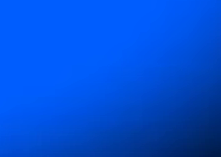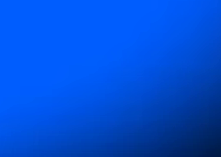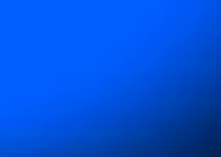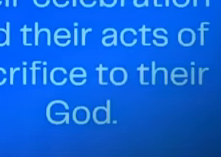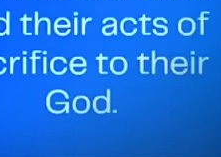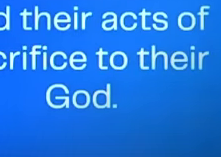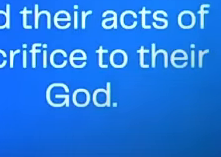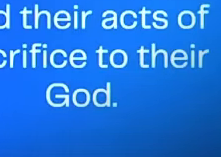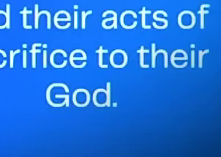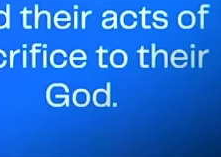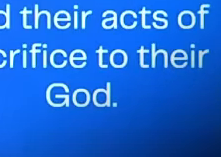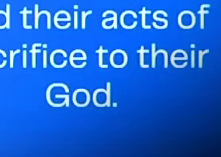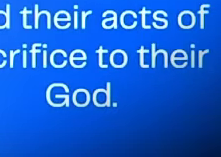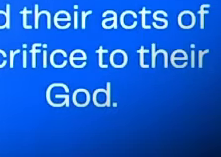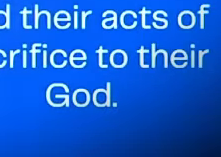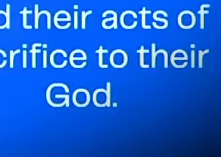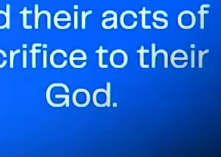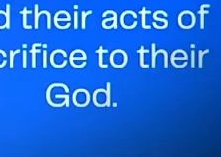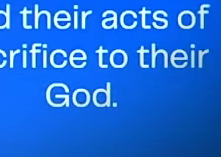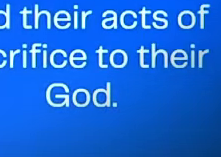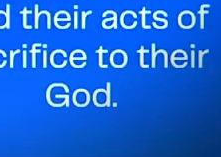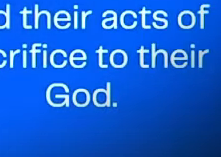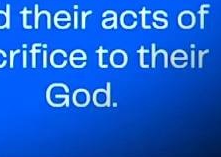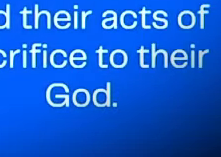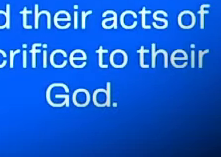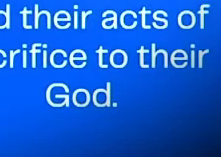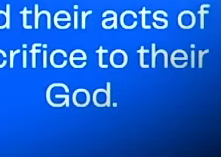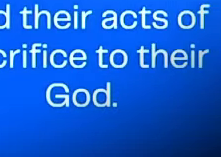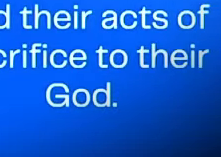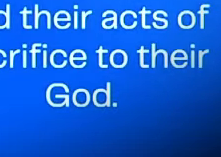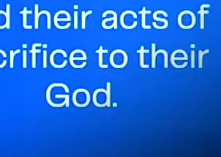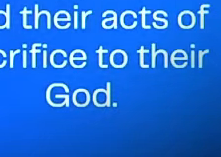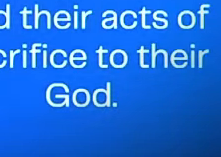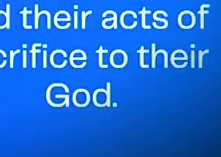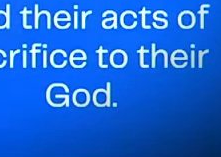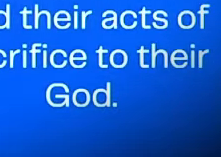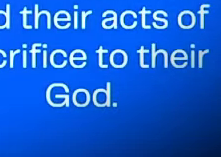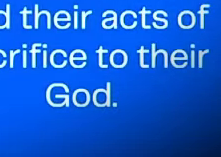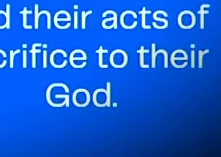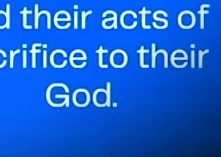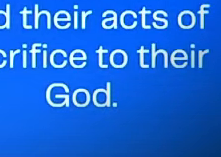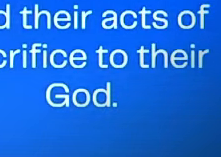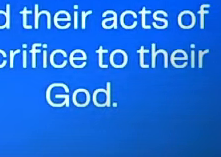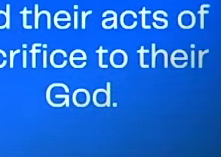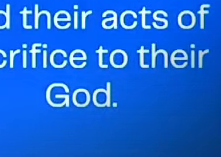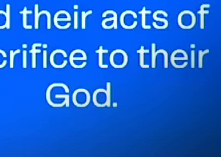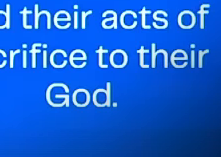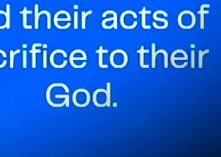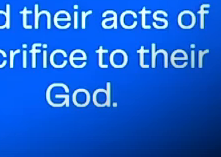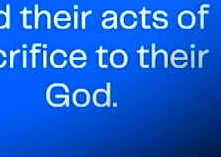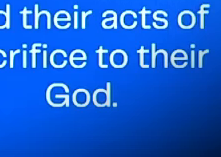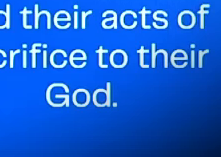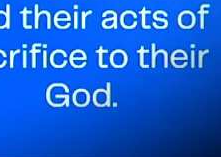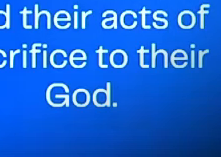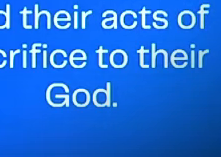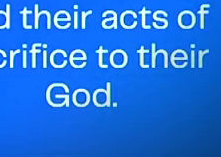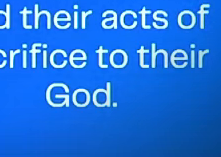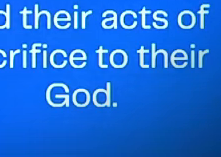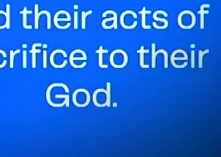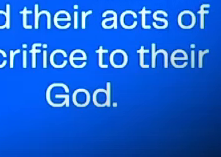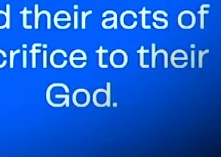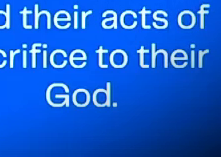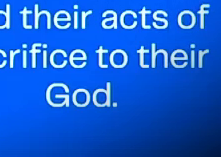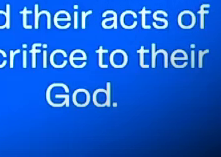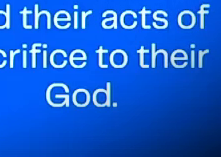the acts of Israel in the wilderness could be their expression of their celebration and